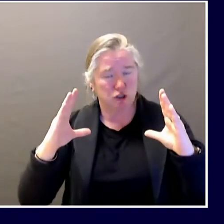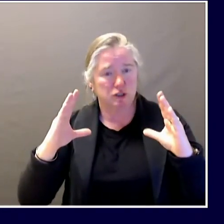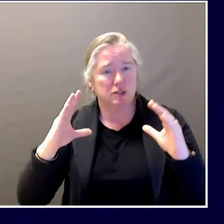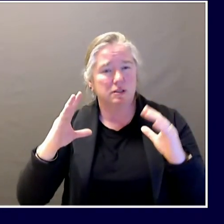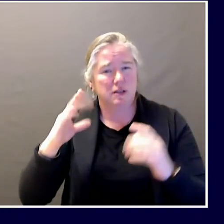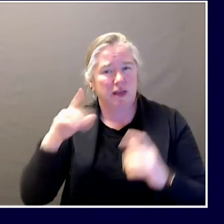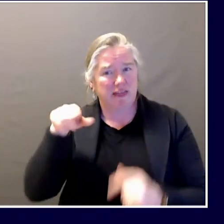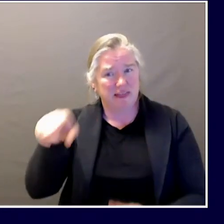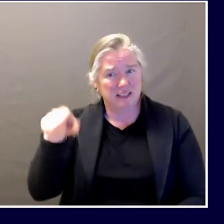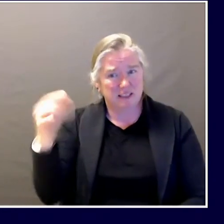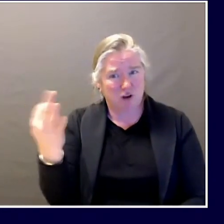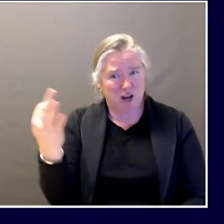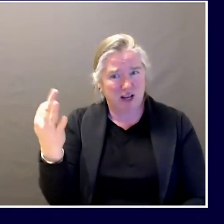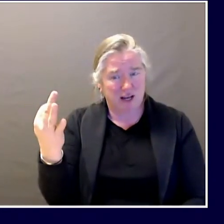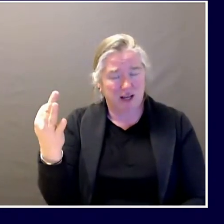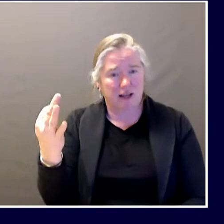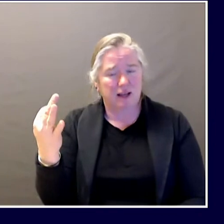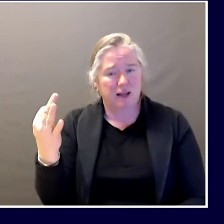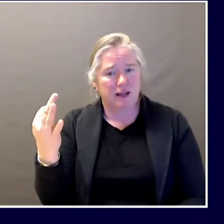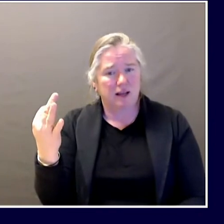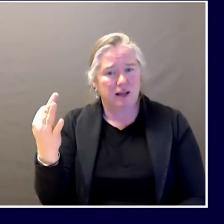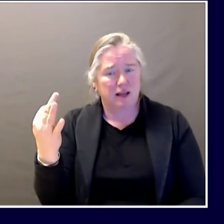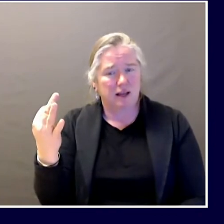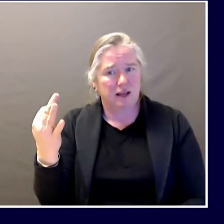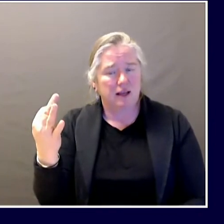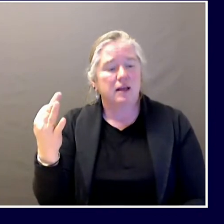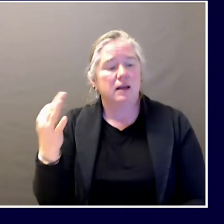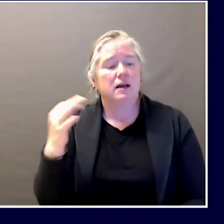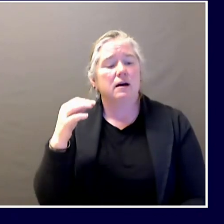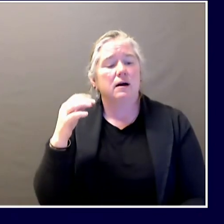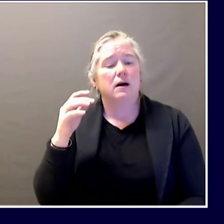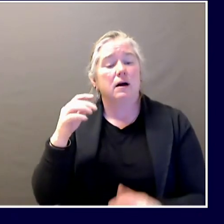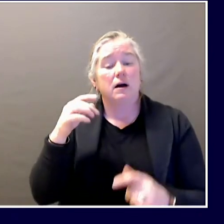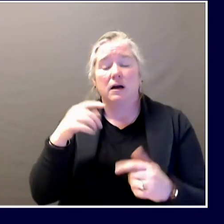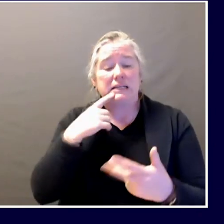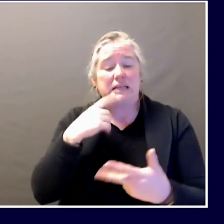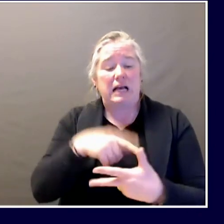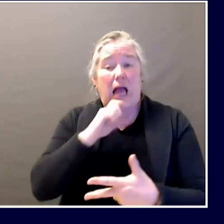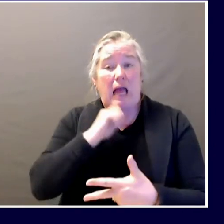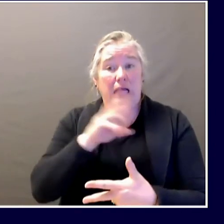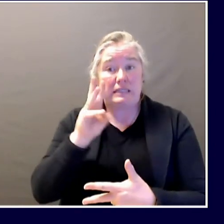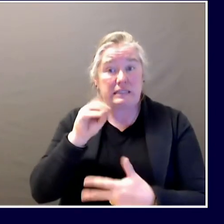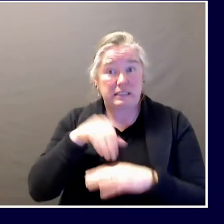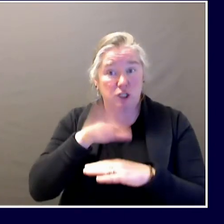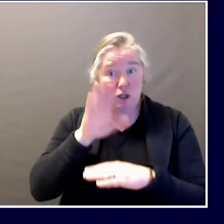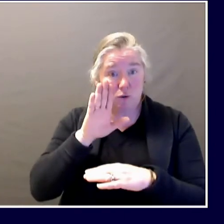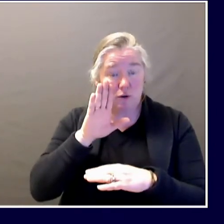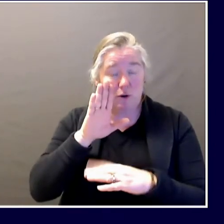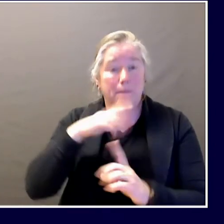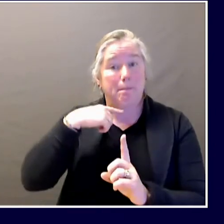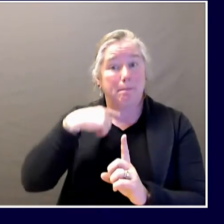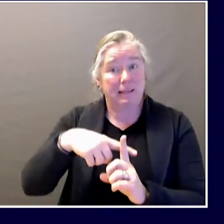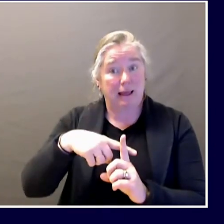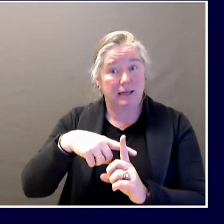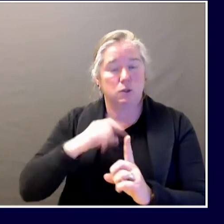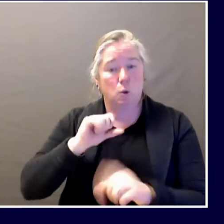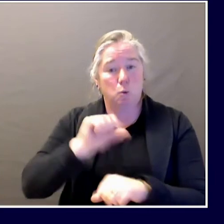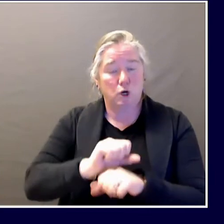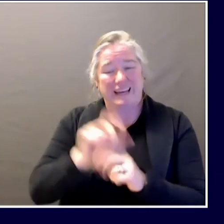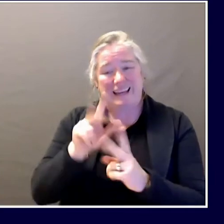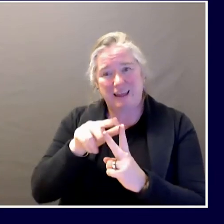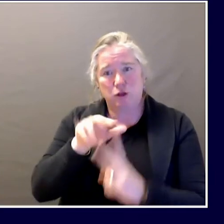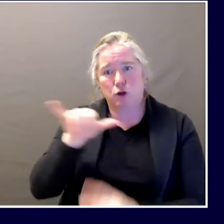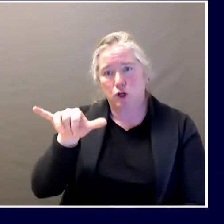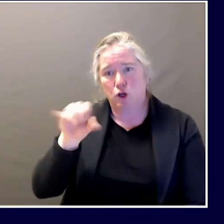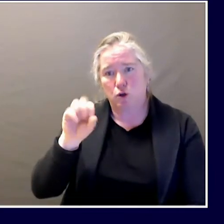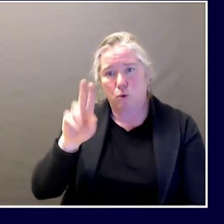both 60 or older and employed by York or Kittery schools. We know there has been some confusion and frustration over how this age threshold